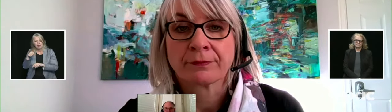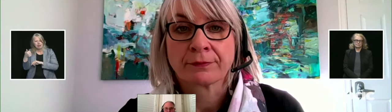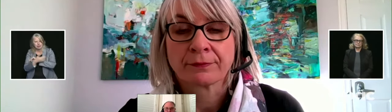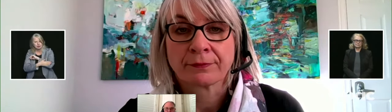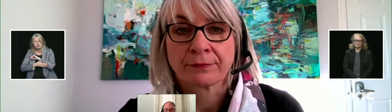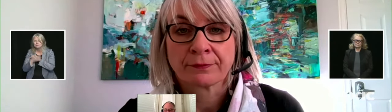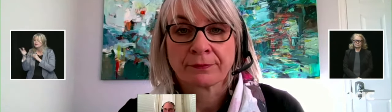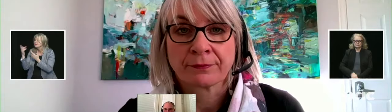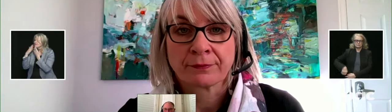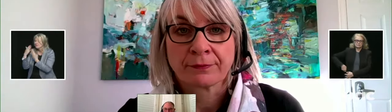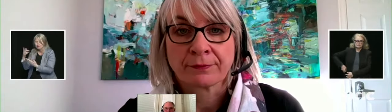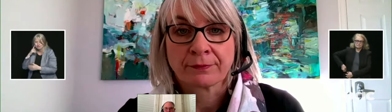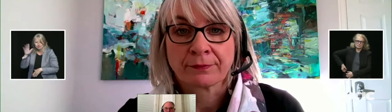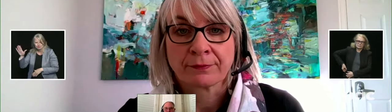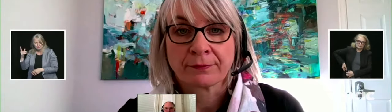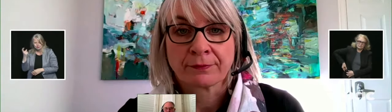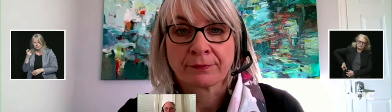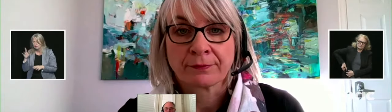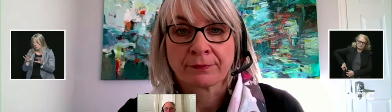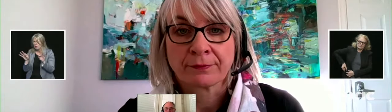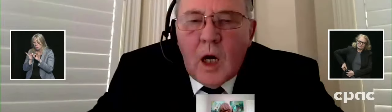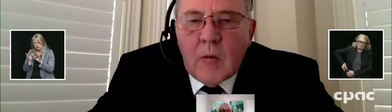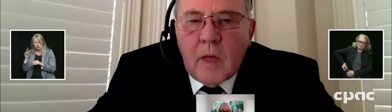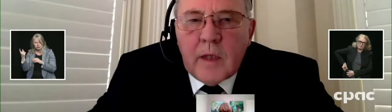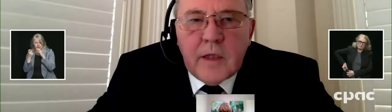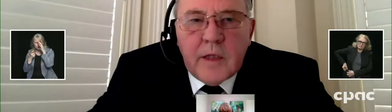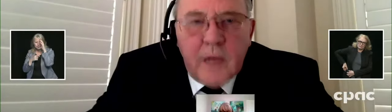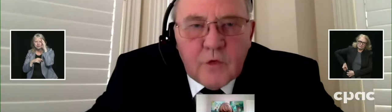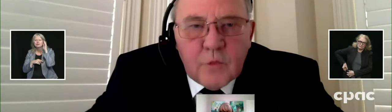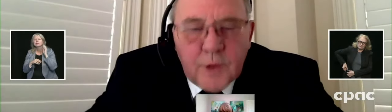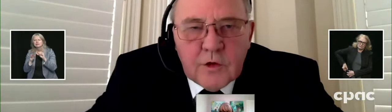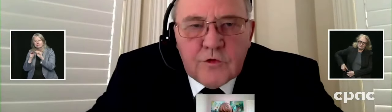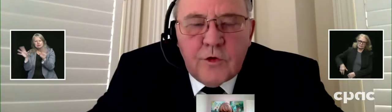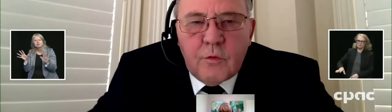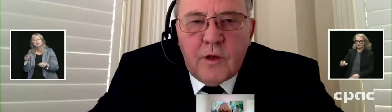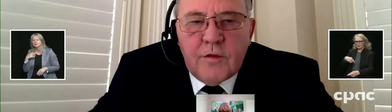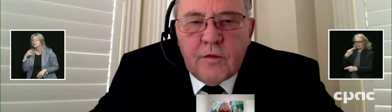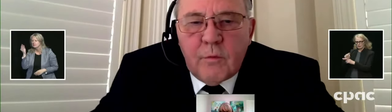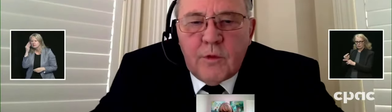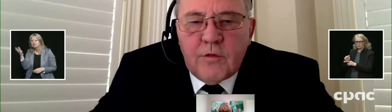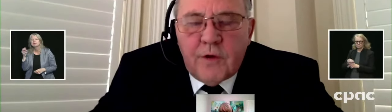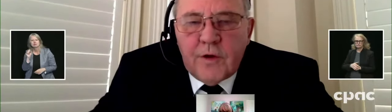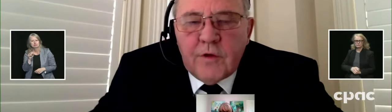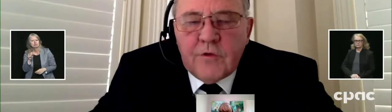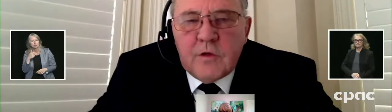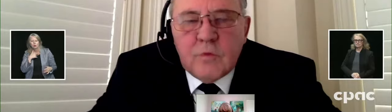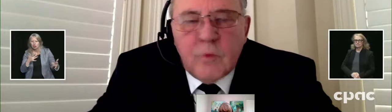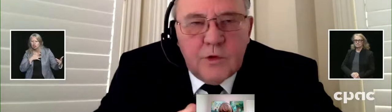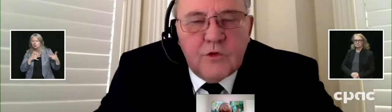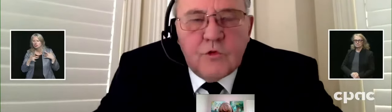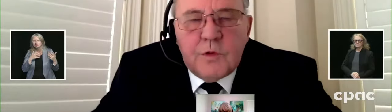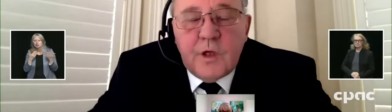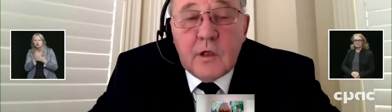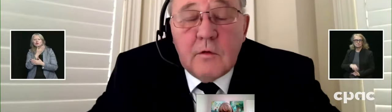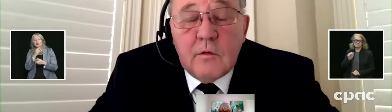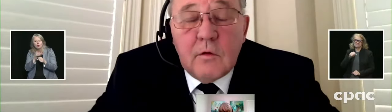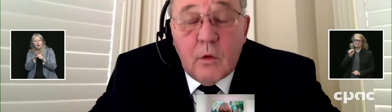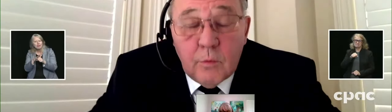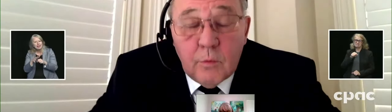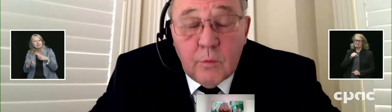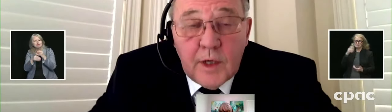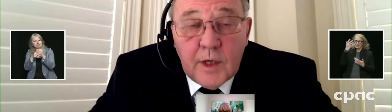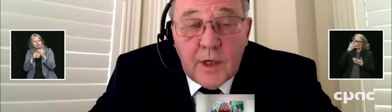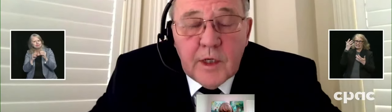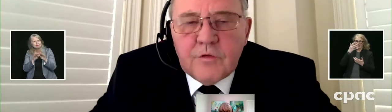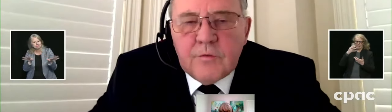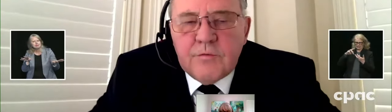Rachel, thank you very much for the question. It's an important one. And yes, we are concerned with the variants, and it's one of the reasons we've taken already